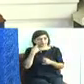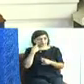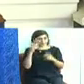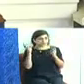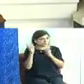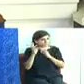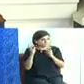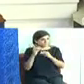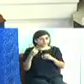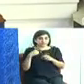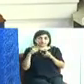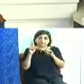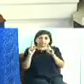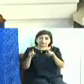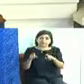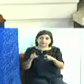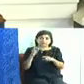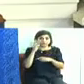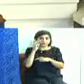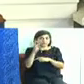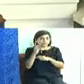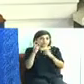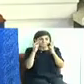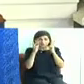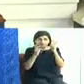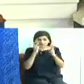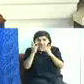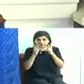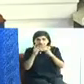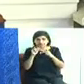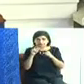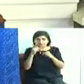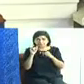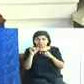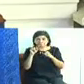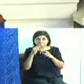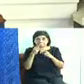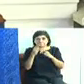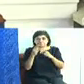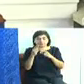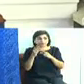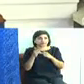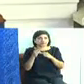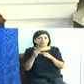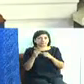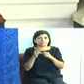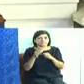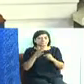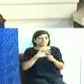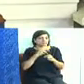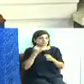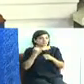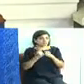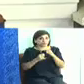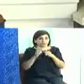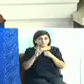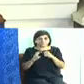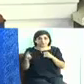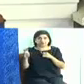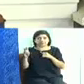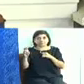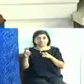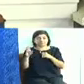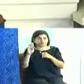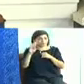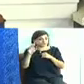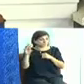I went to visit Keith for what turned out to be my last trip to his home in Baton